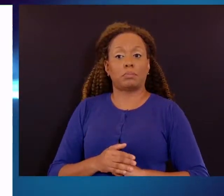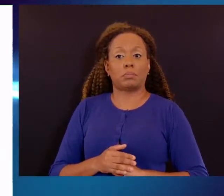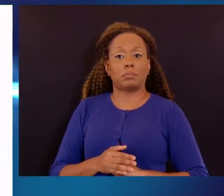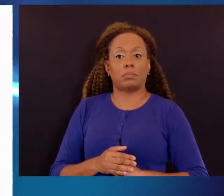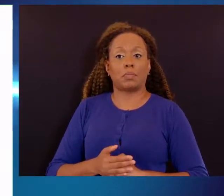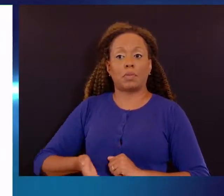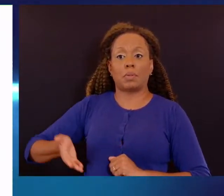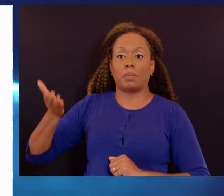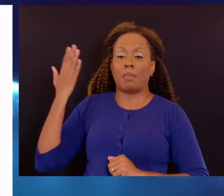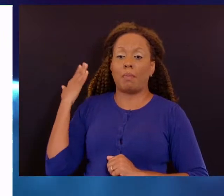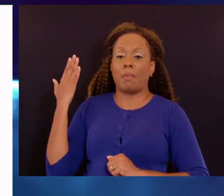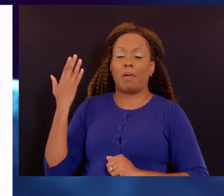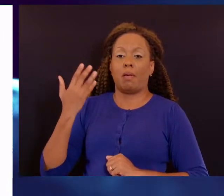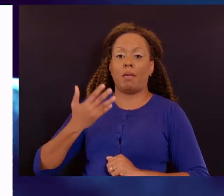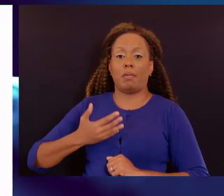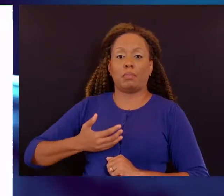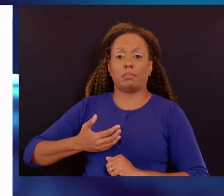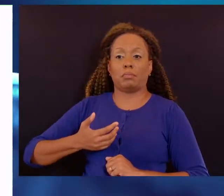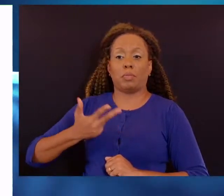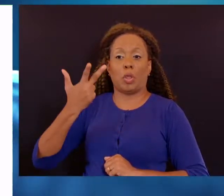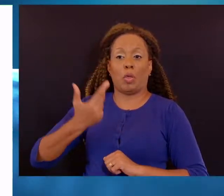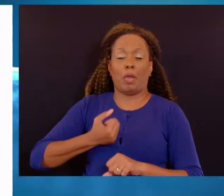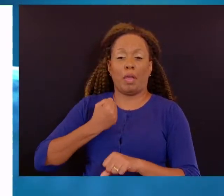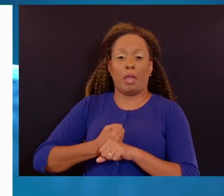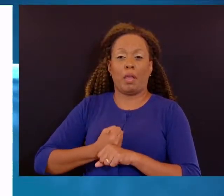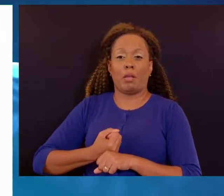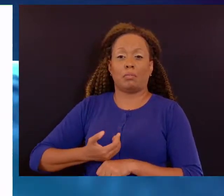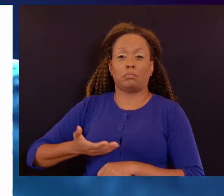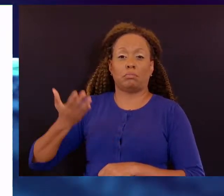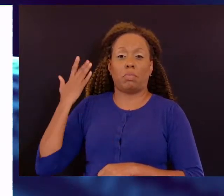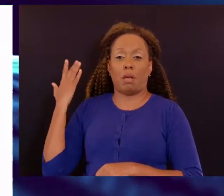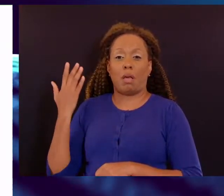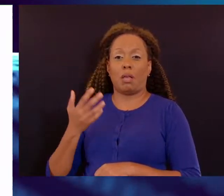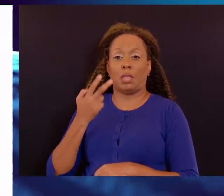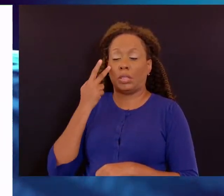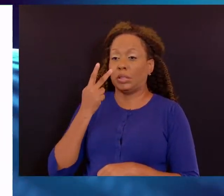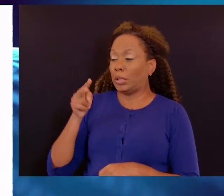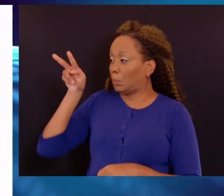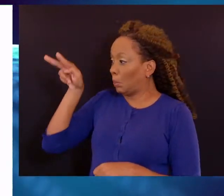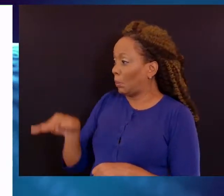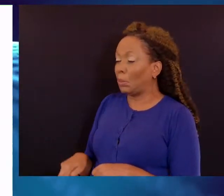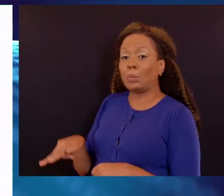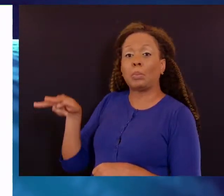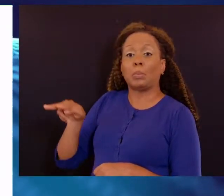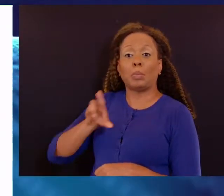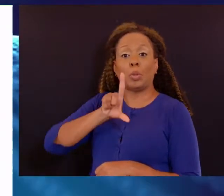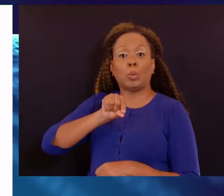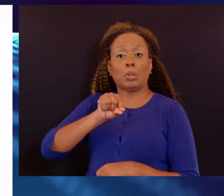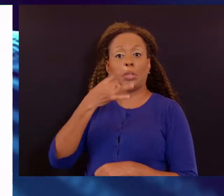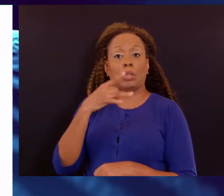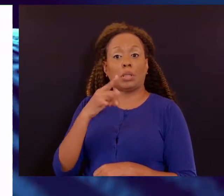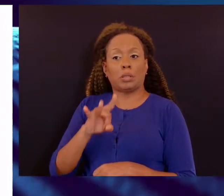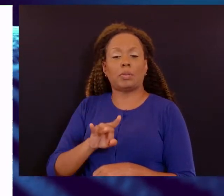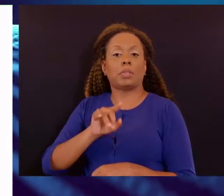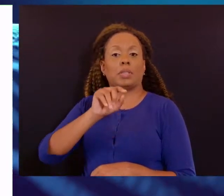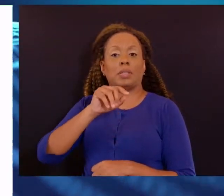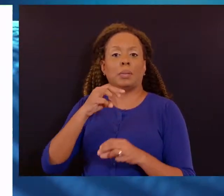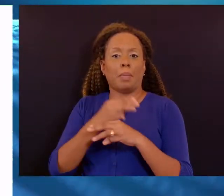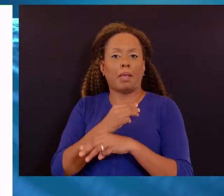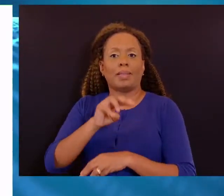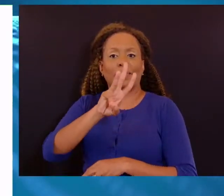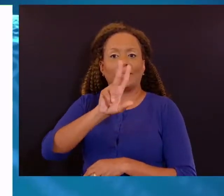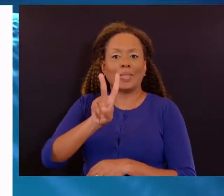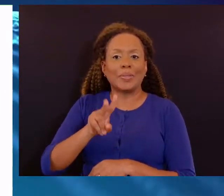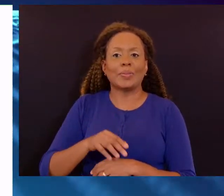for the past 3 years, if we have to look back at the performance, we will note that in 2018, the mean score for mathematics